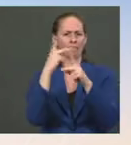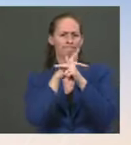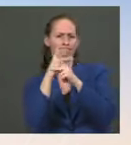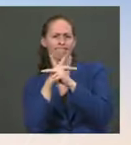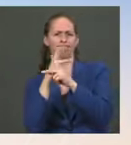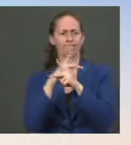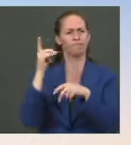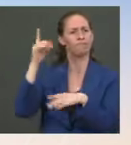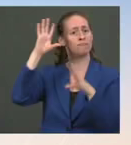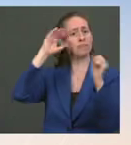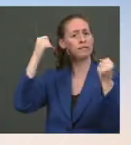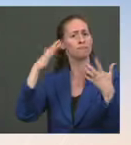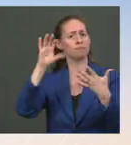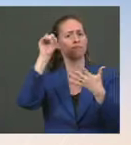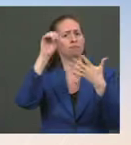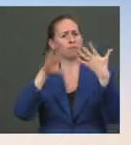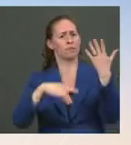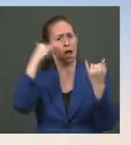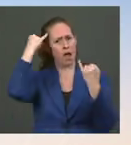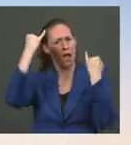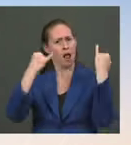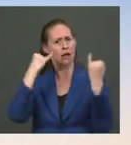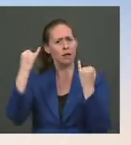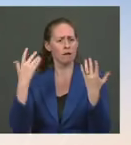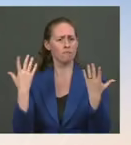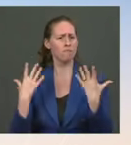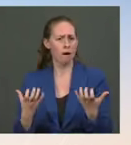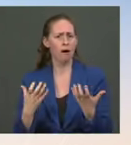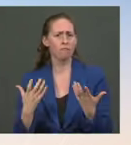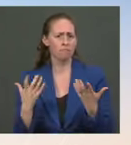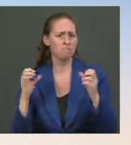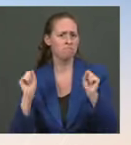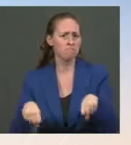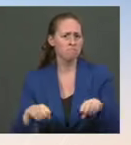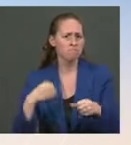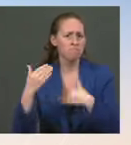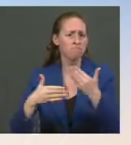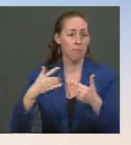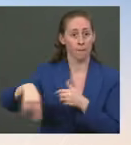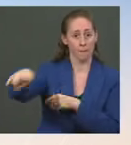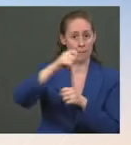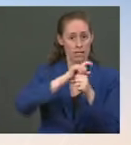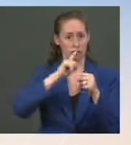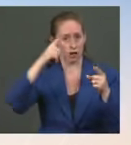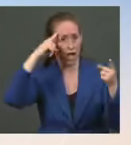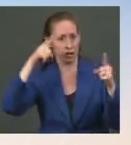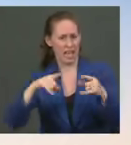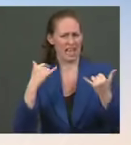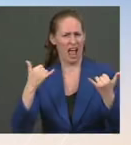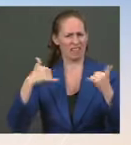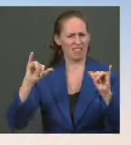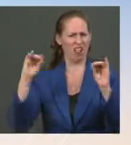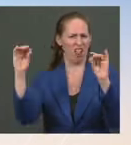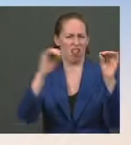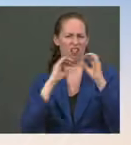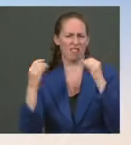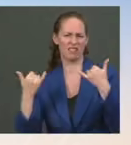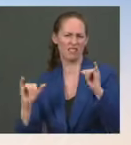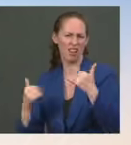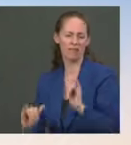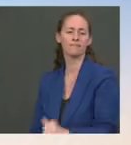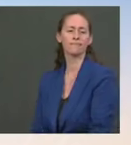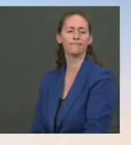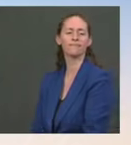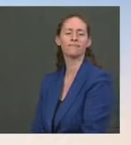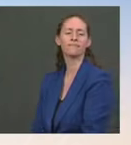different areas that he would like to invest in, and all of that needs to come together. That's where we're in the weeds on now. Is it a political problem for the president that he's